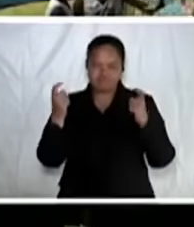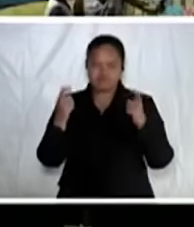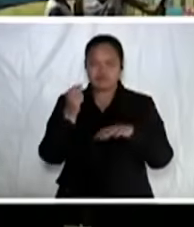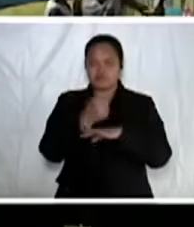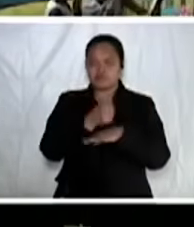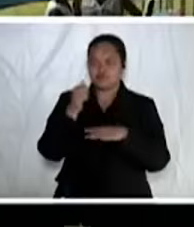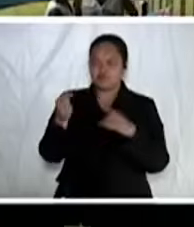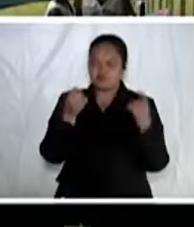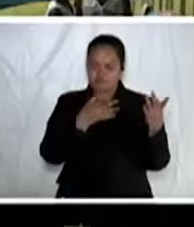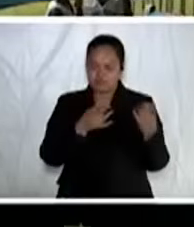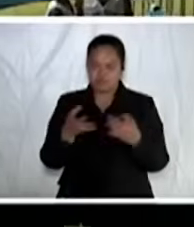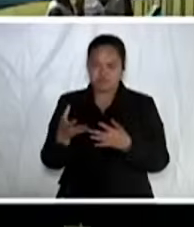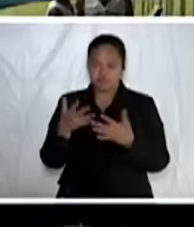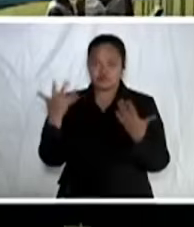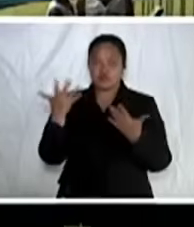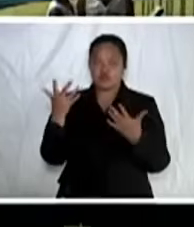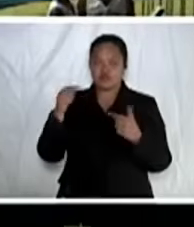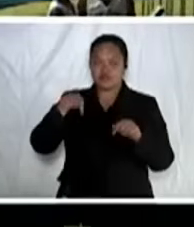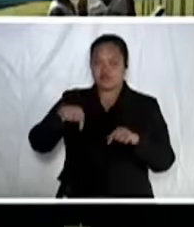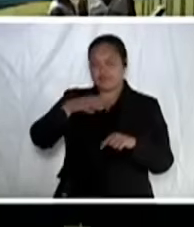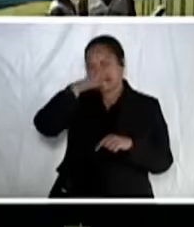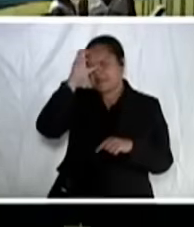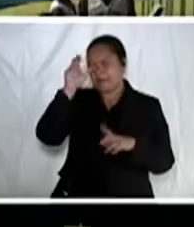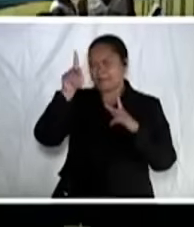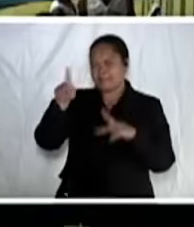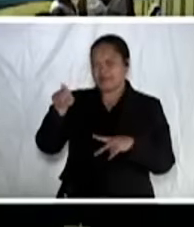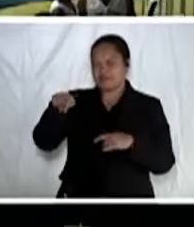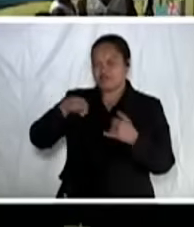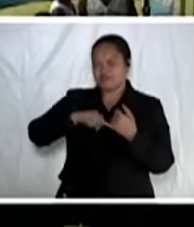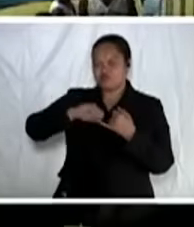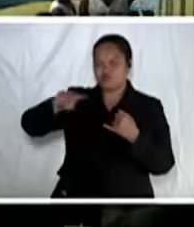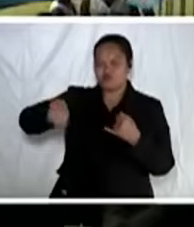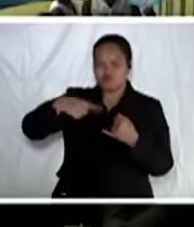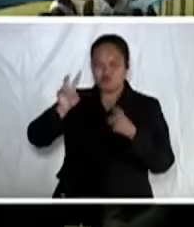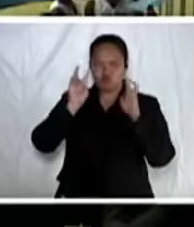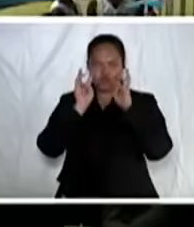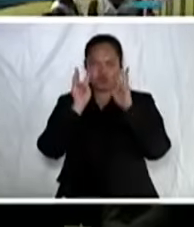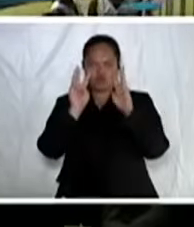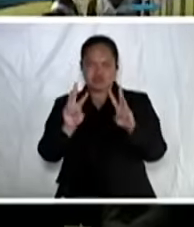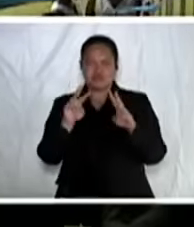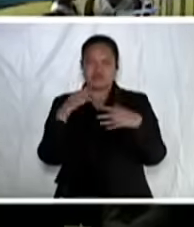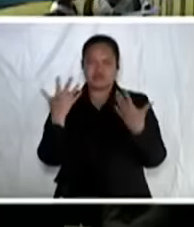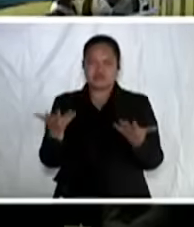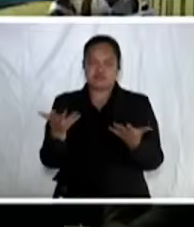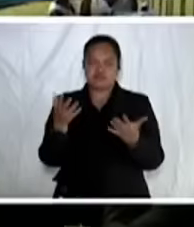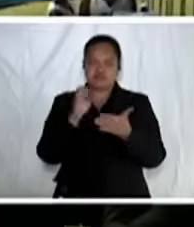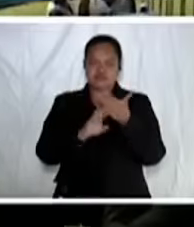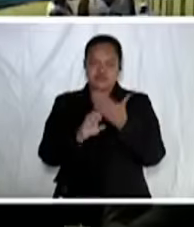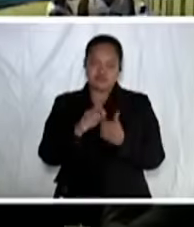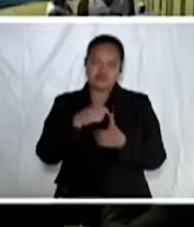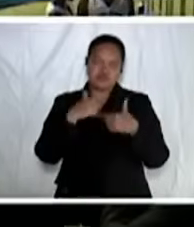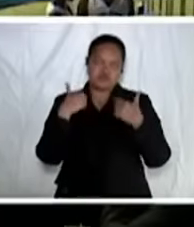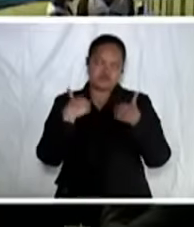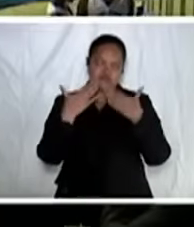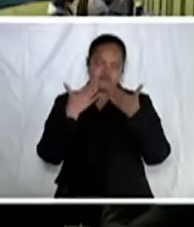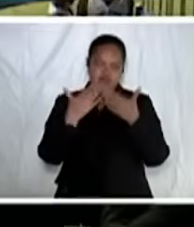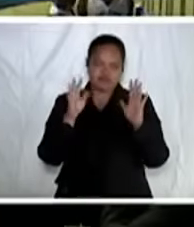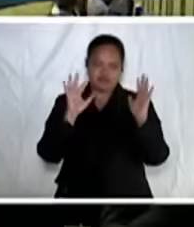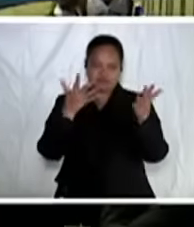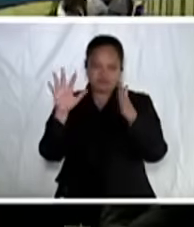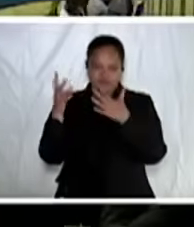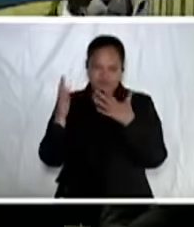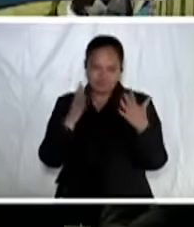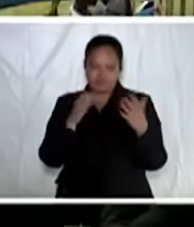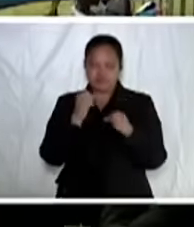tu mai voi de ritiko en Albert Park levu e Suva and the sarabatu mena vika e voro taki and the voro ni vanaka I soli kena